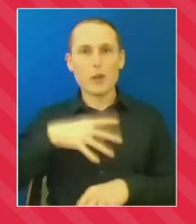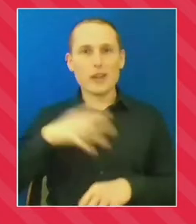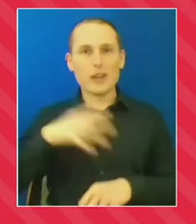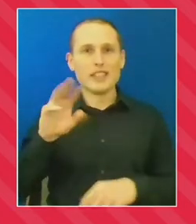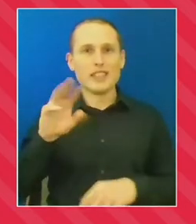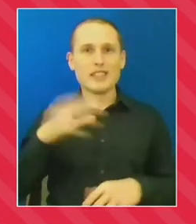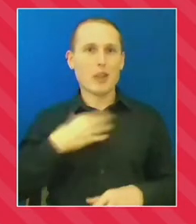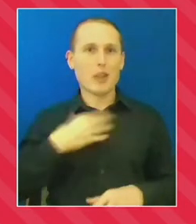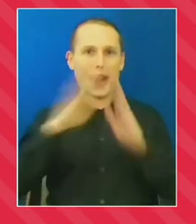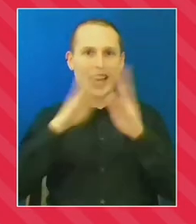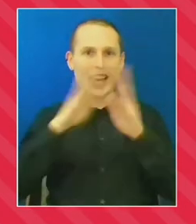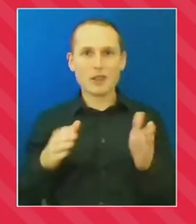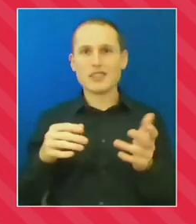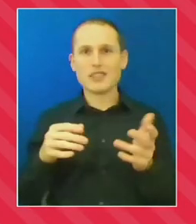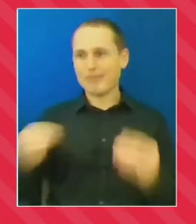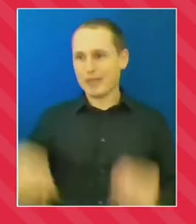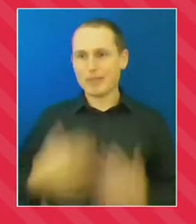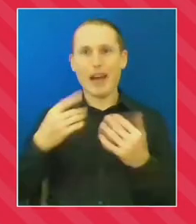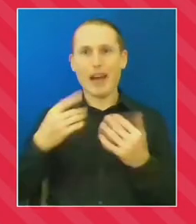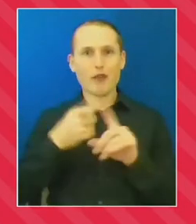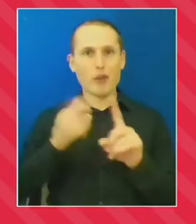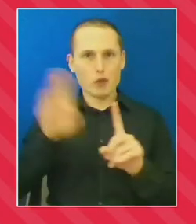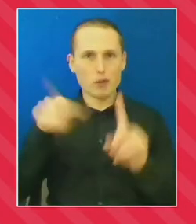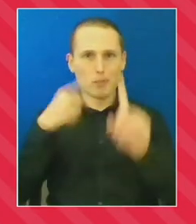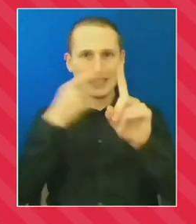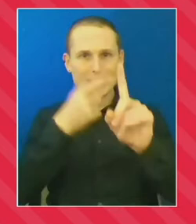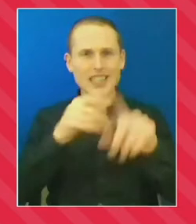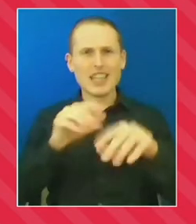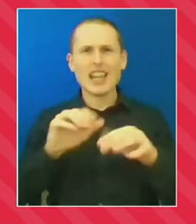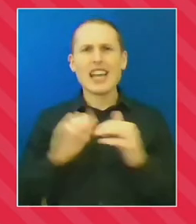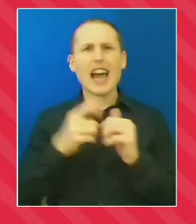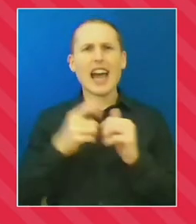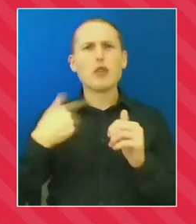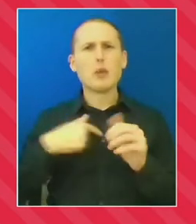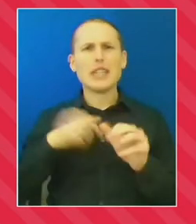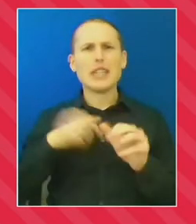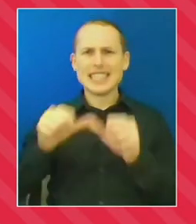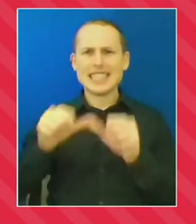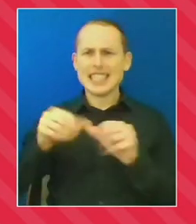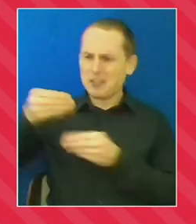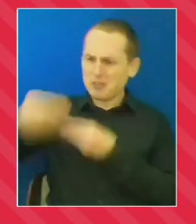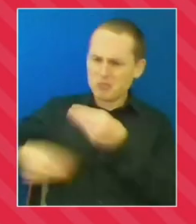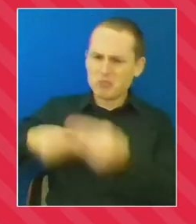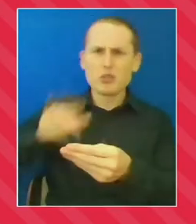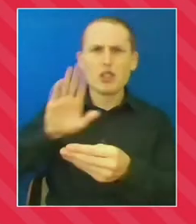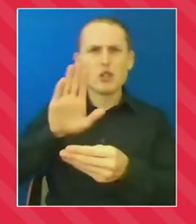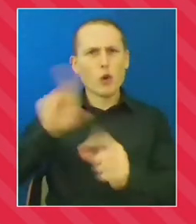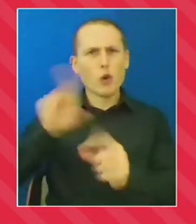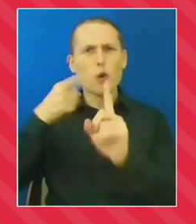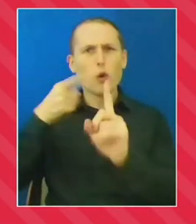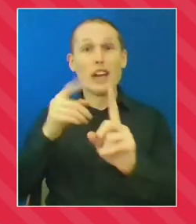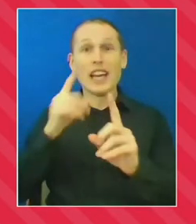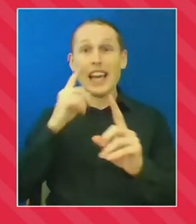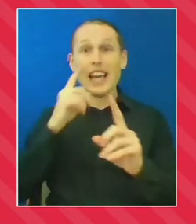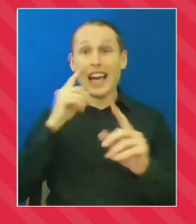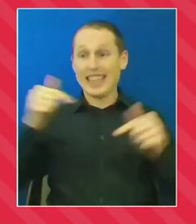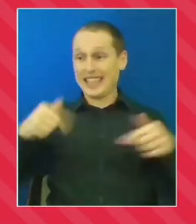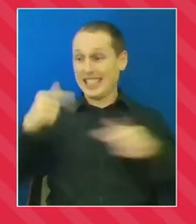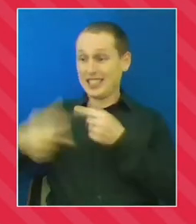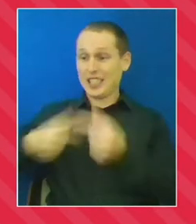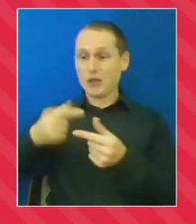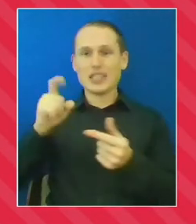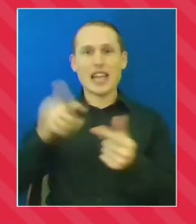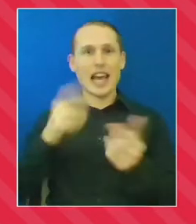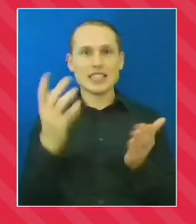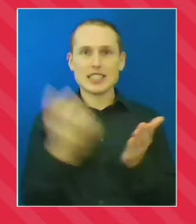do we harness it? Because I feel like our generation really has to leverage the passion of young people if we want to get